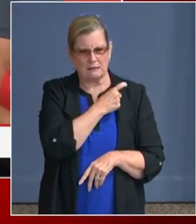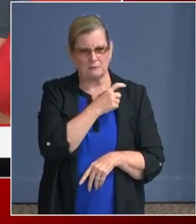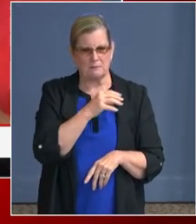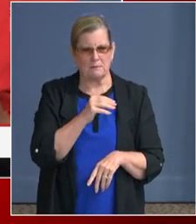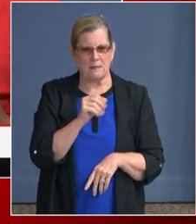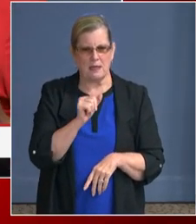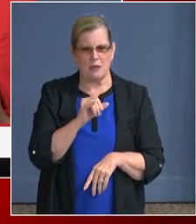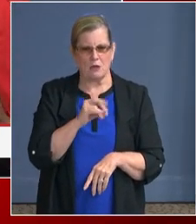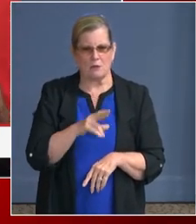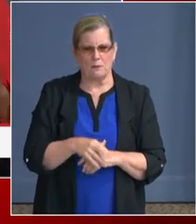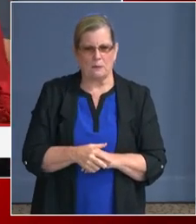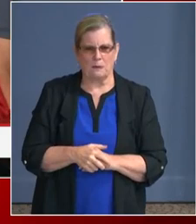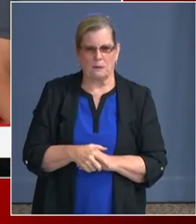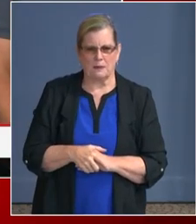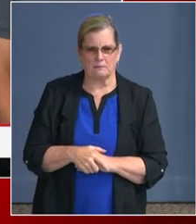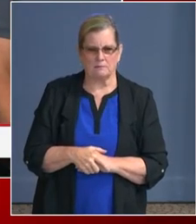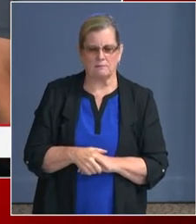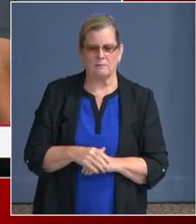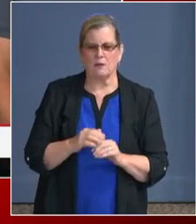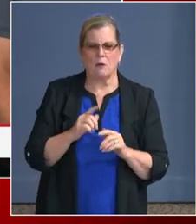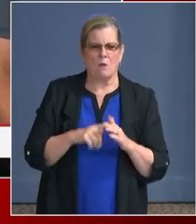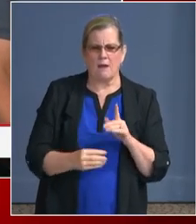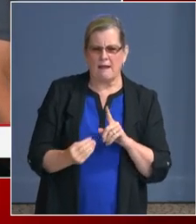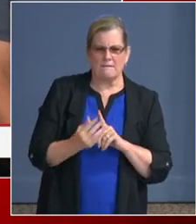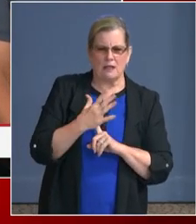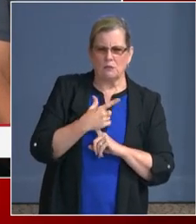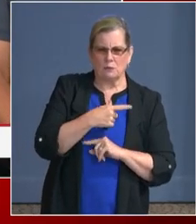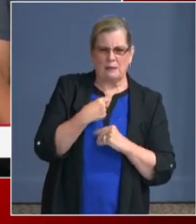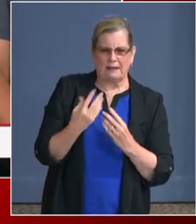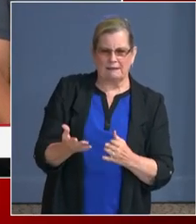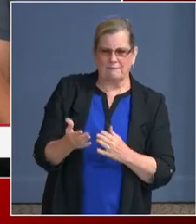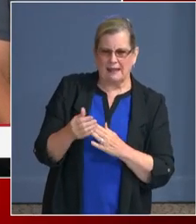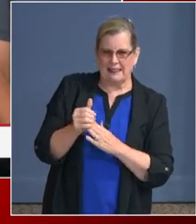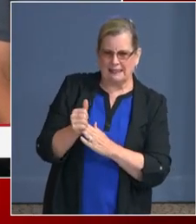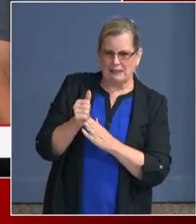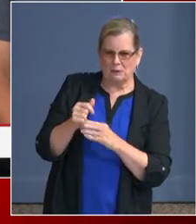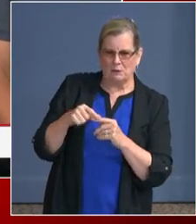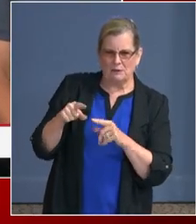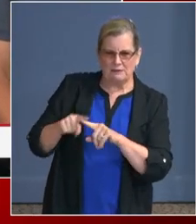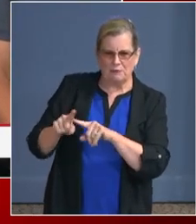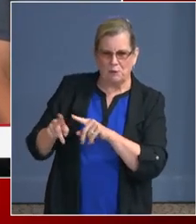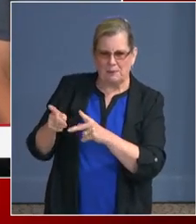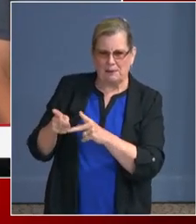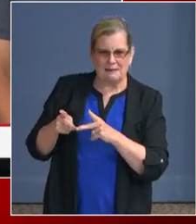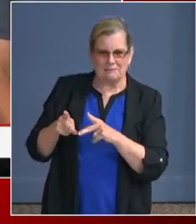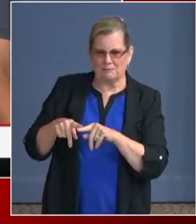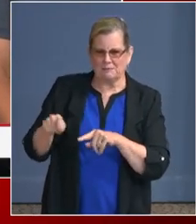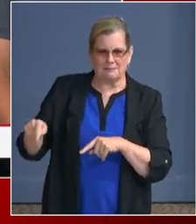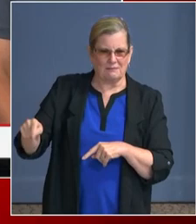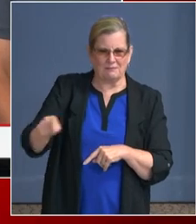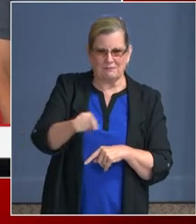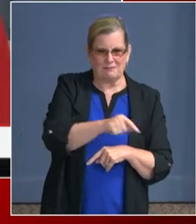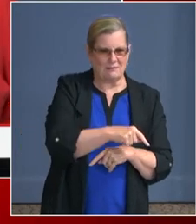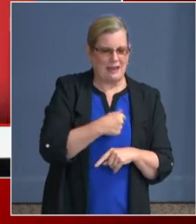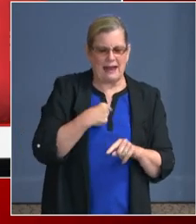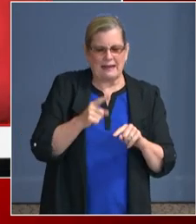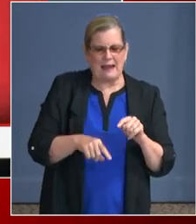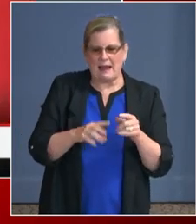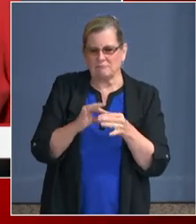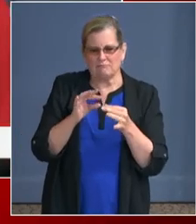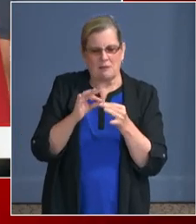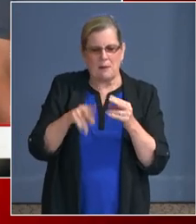the leaders of those places who are experiencing some hotspots? Oh, I don't know that I could do that, Sophie. Okay.